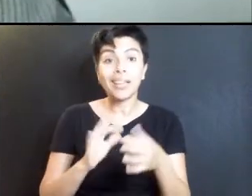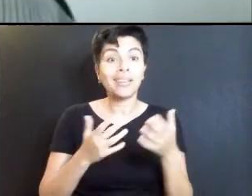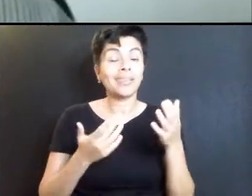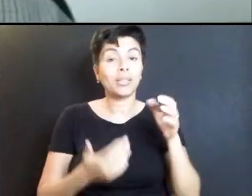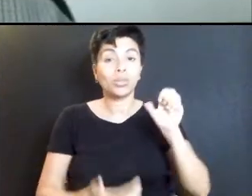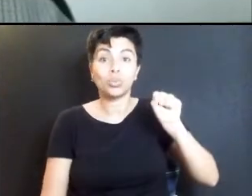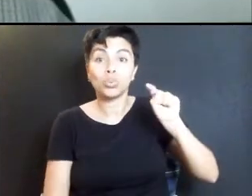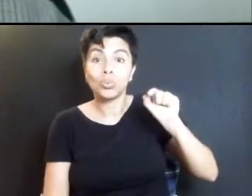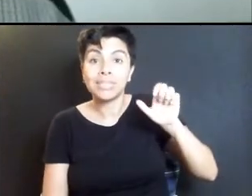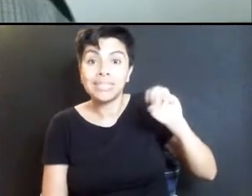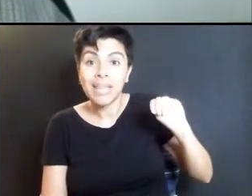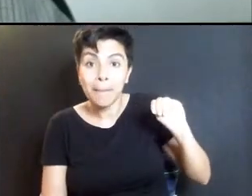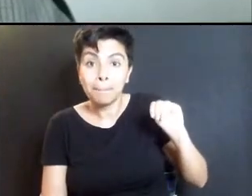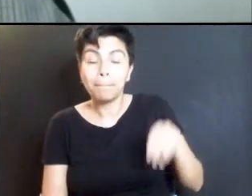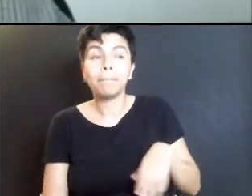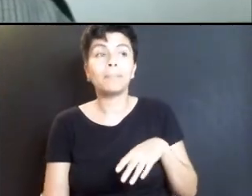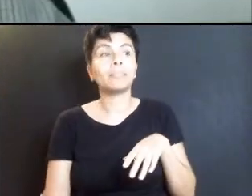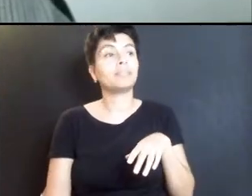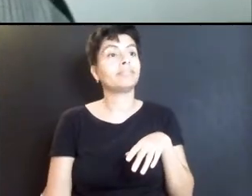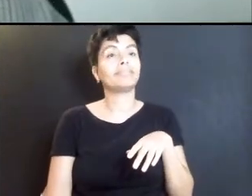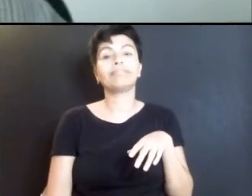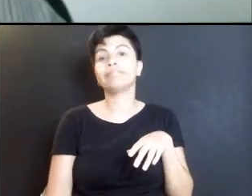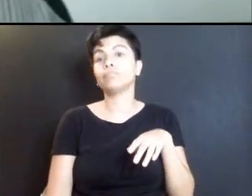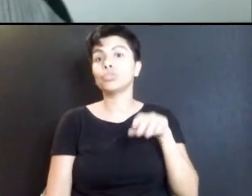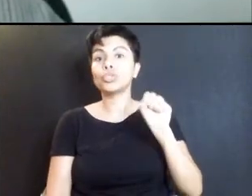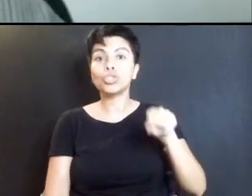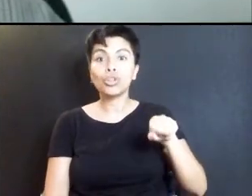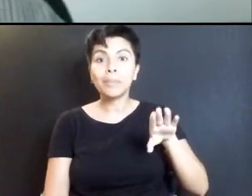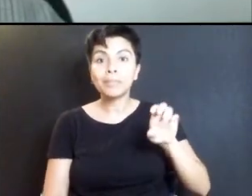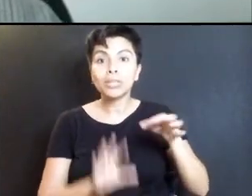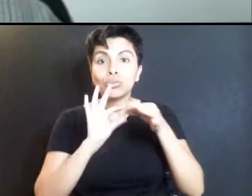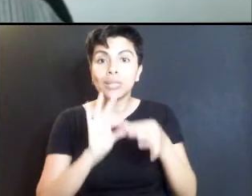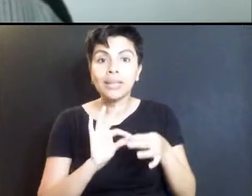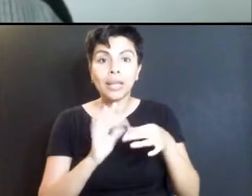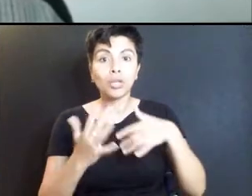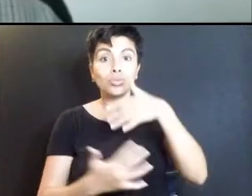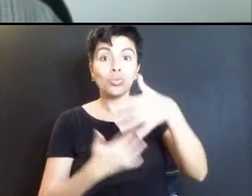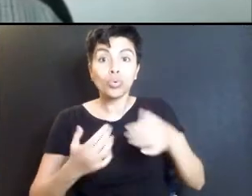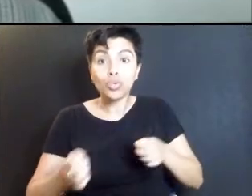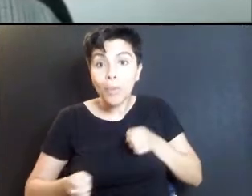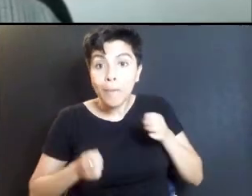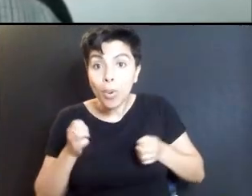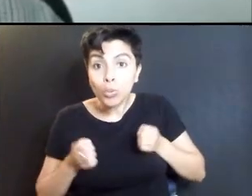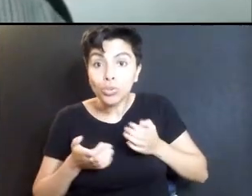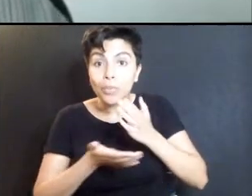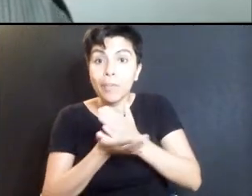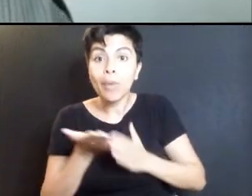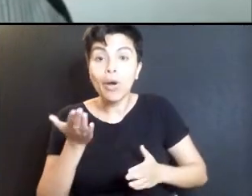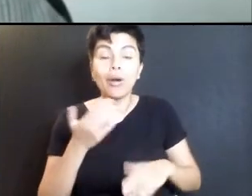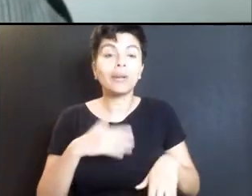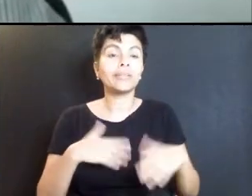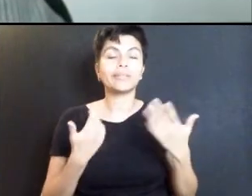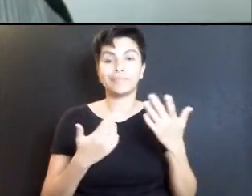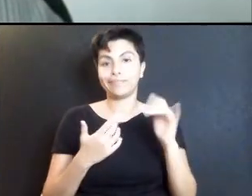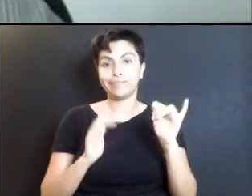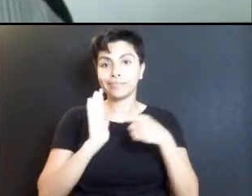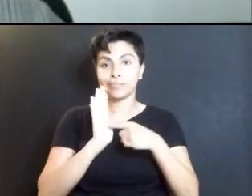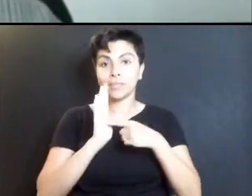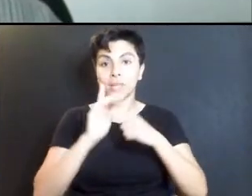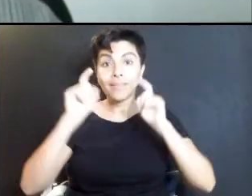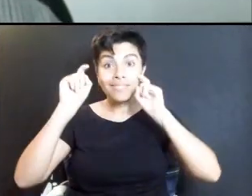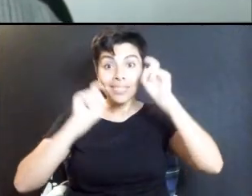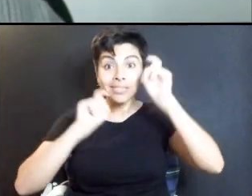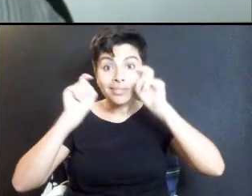the STEM elements of it. It might be relating to some of the social emotional elements, including